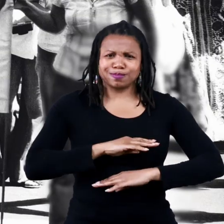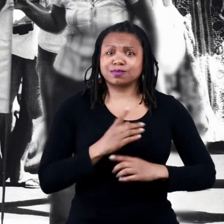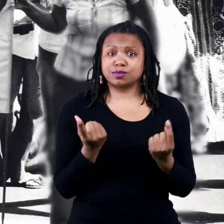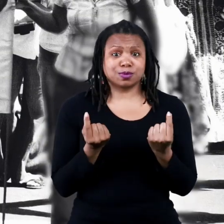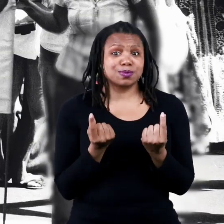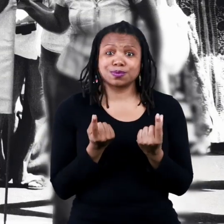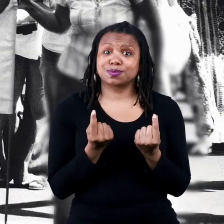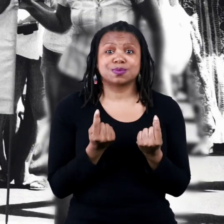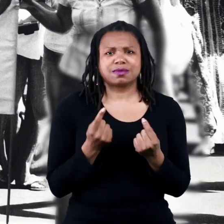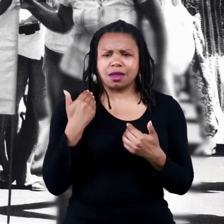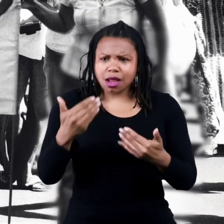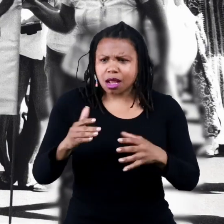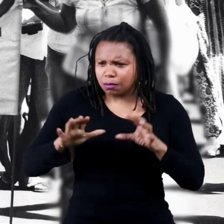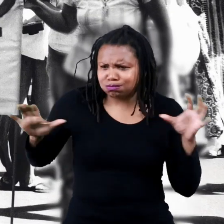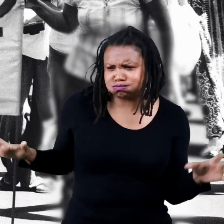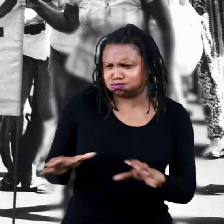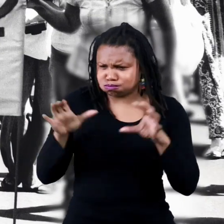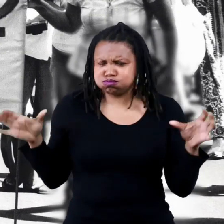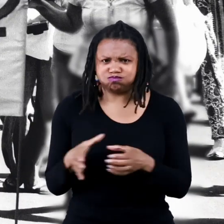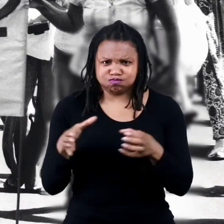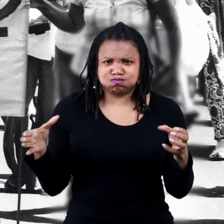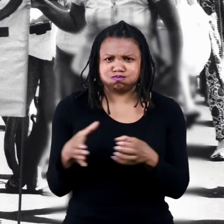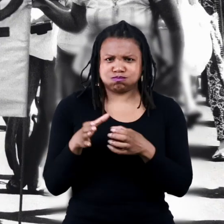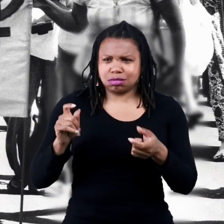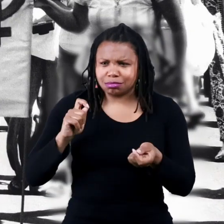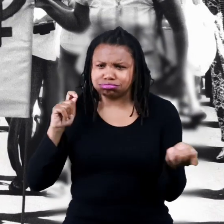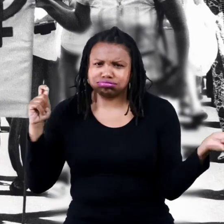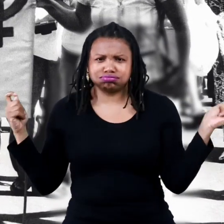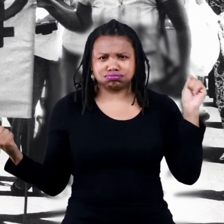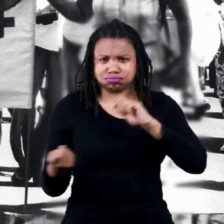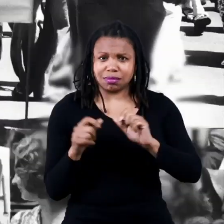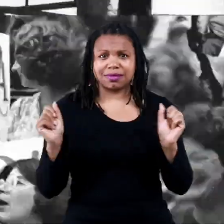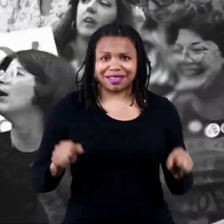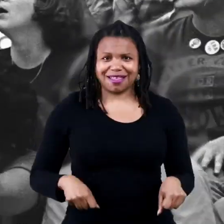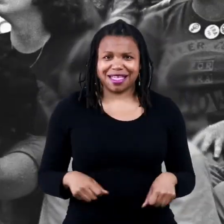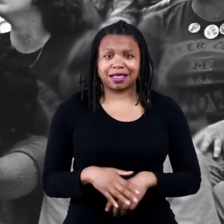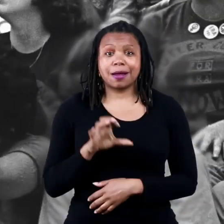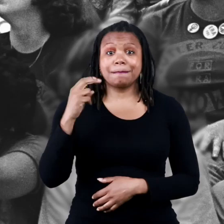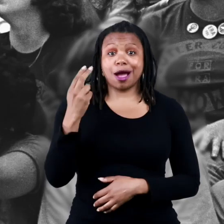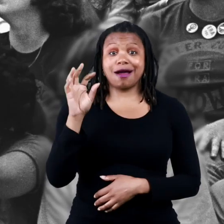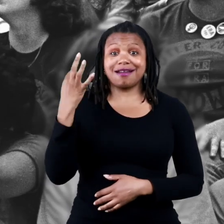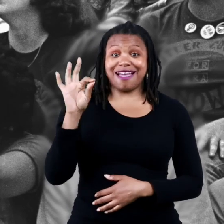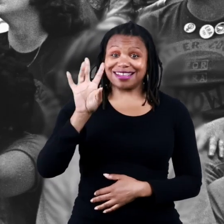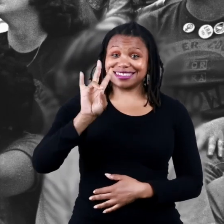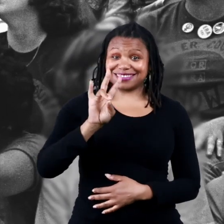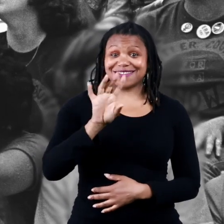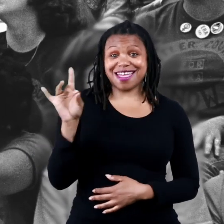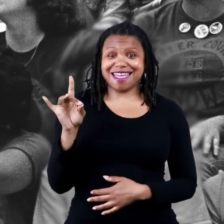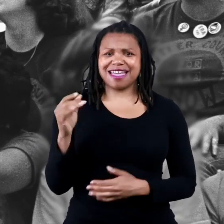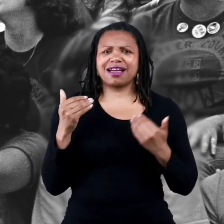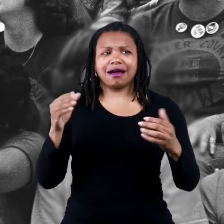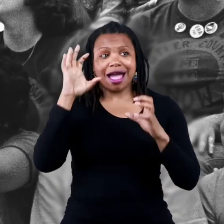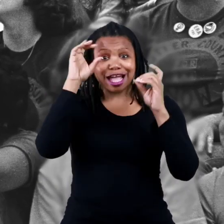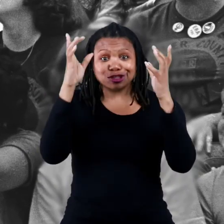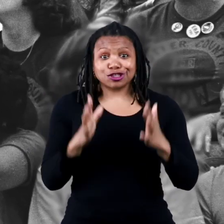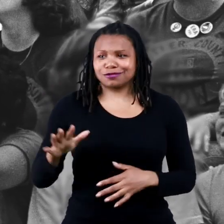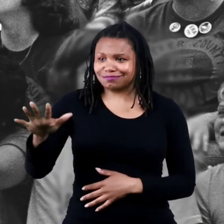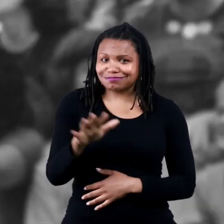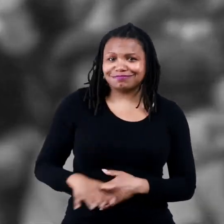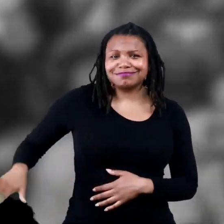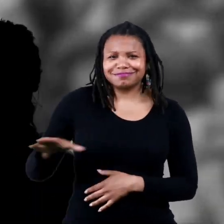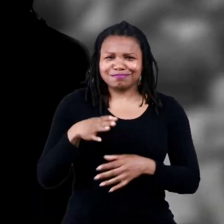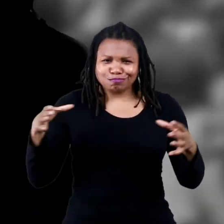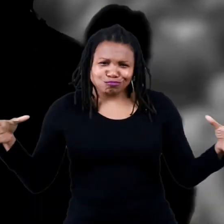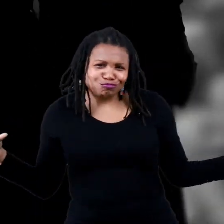and decided to do something about it to create change. In March of 1978,